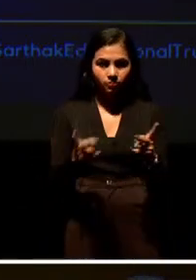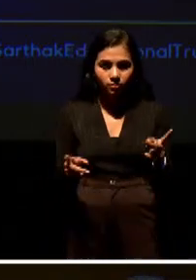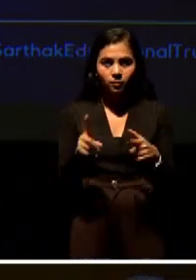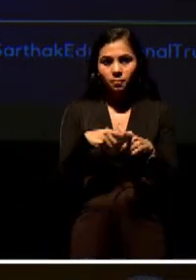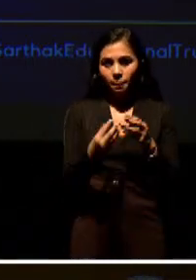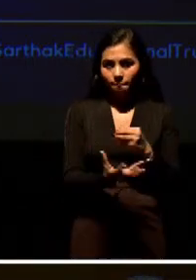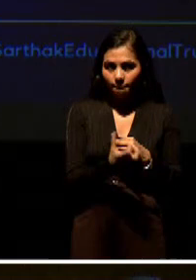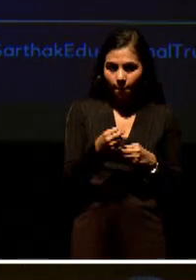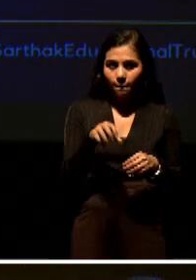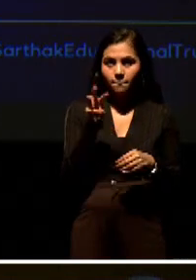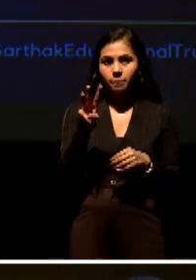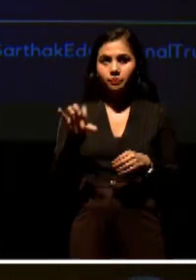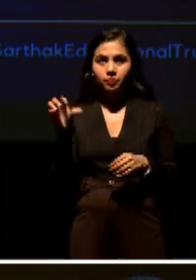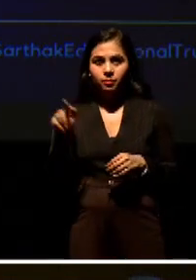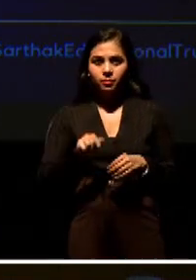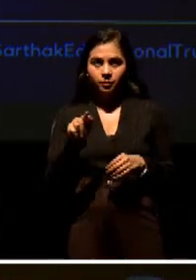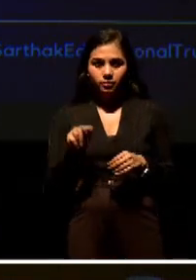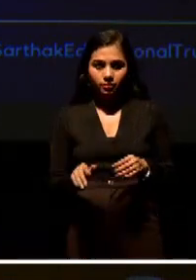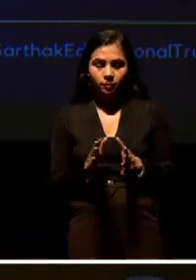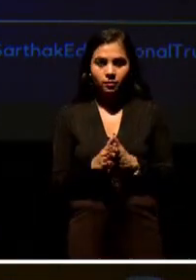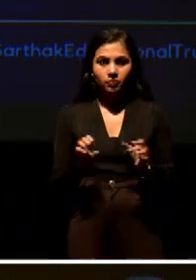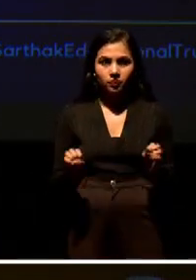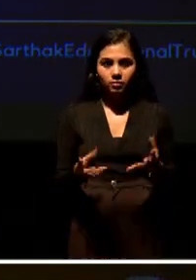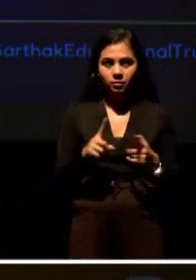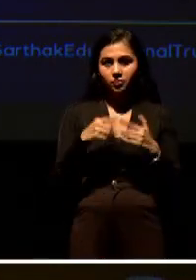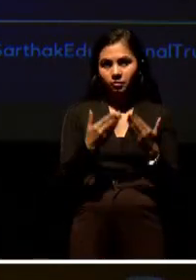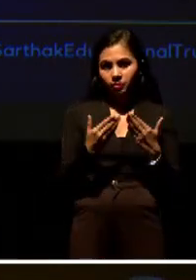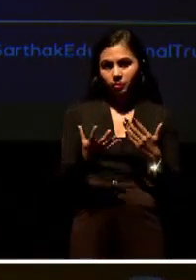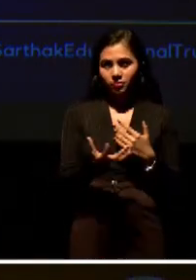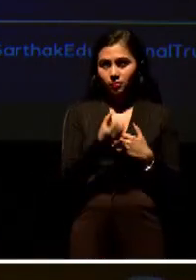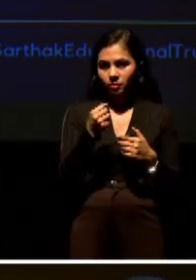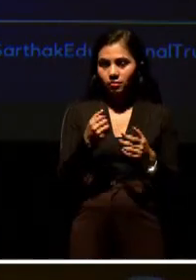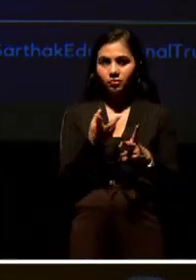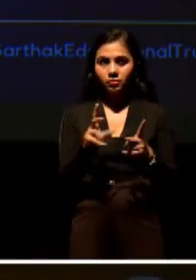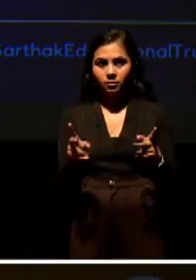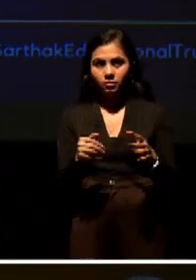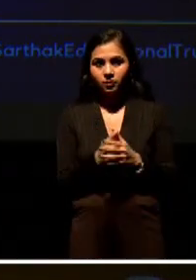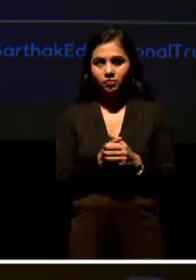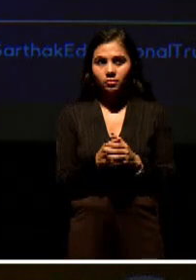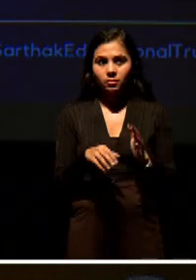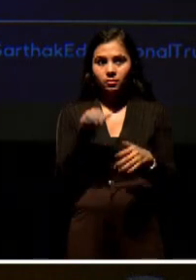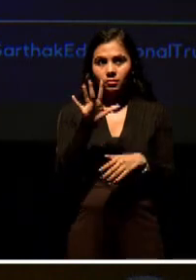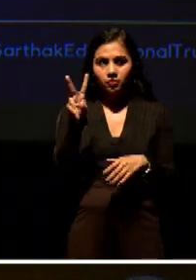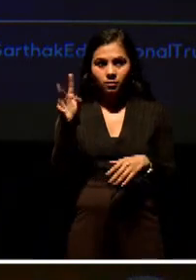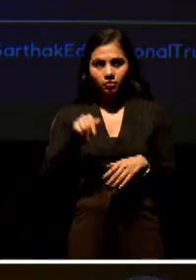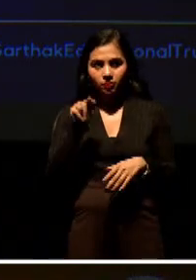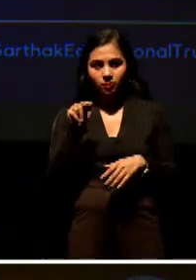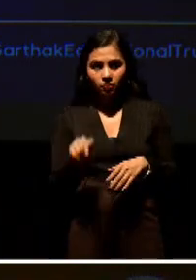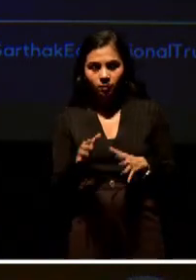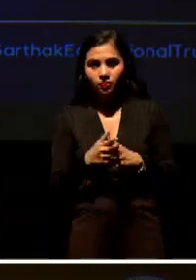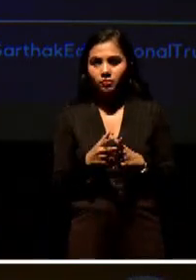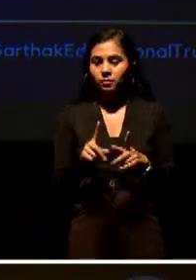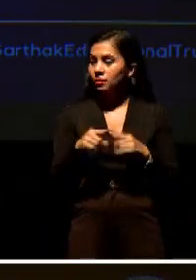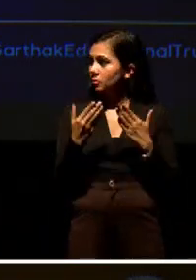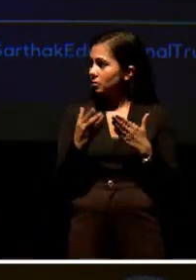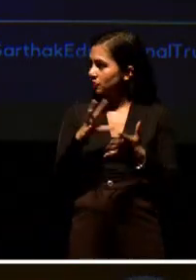Only 39% people started studying after receiving the appliances. 52% resumed work,